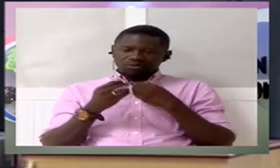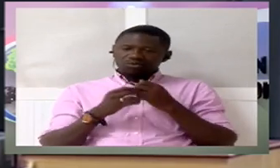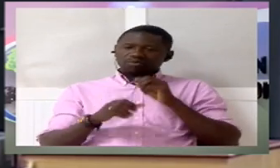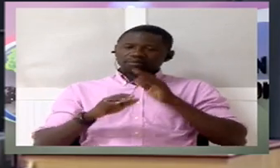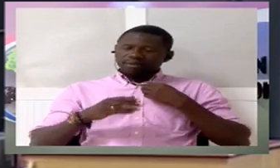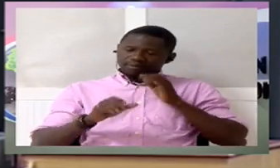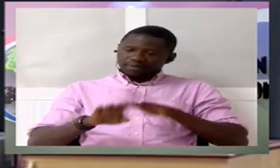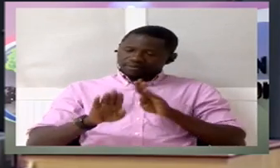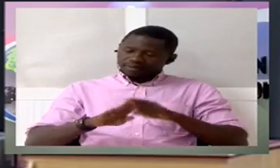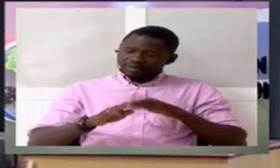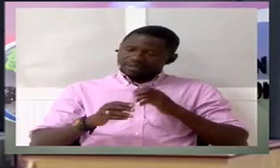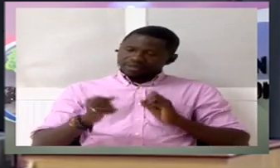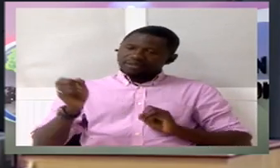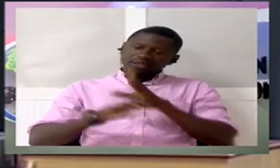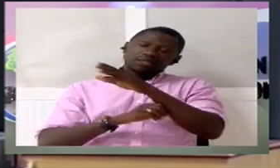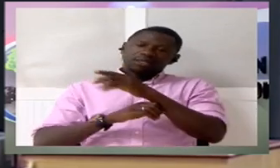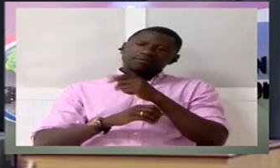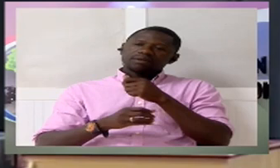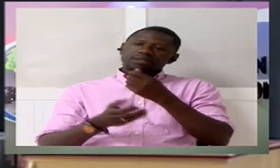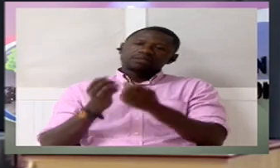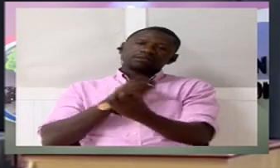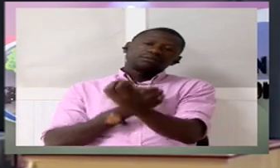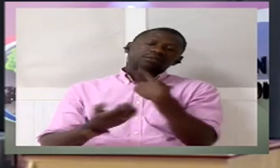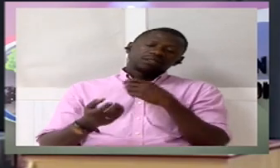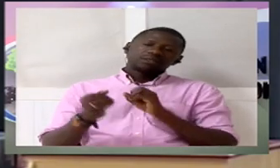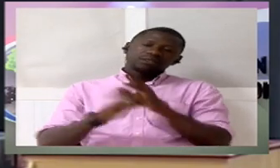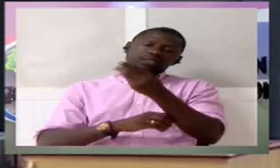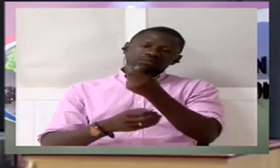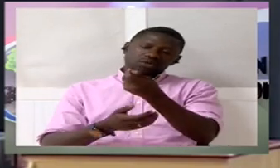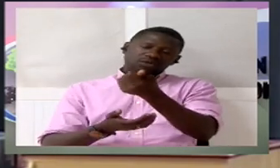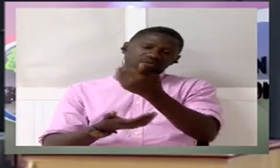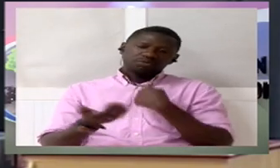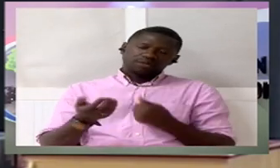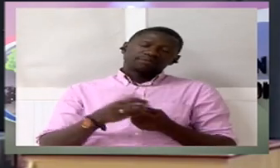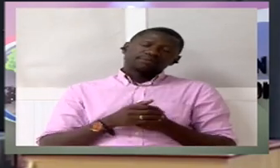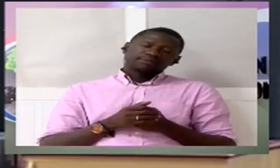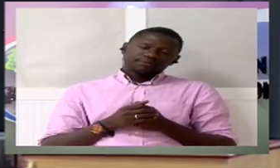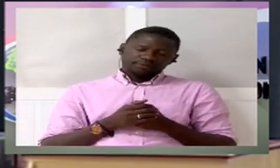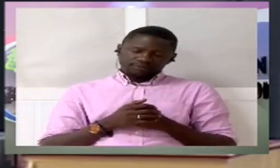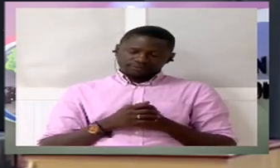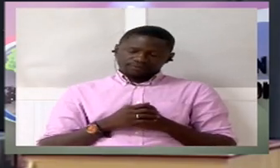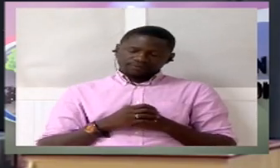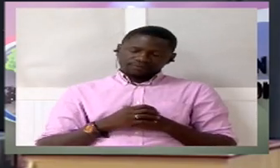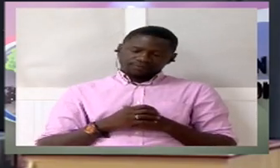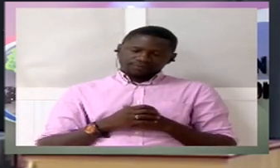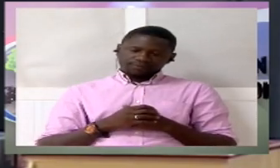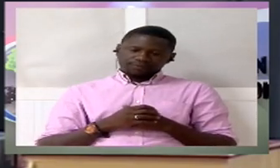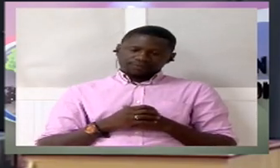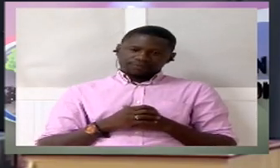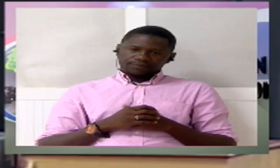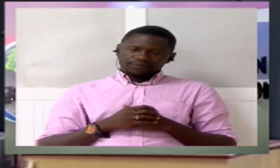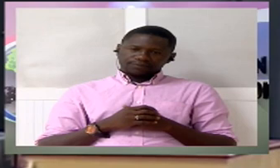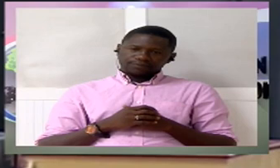to me. When they made an order, I would sew their clothes for them, send it to them, and then they'll send me my payment.